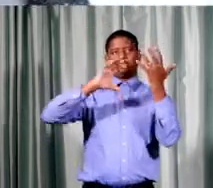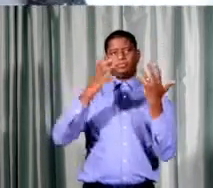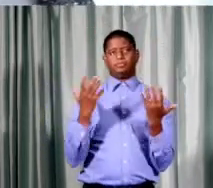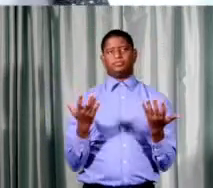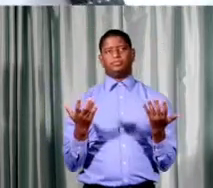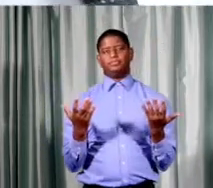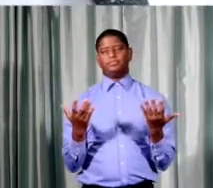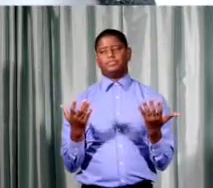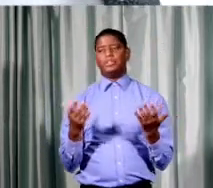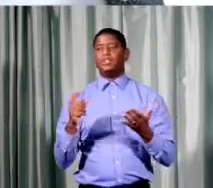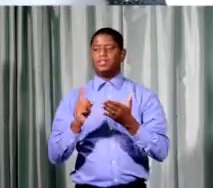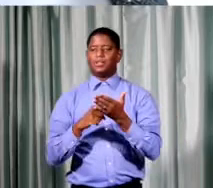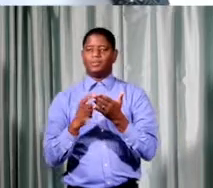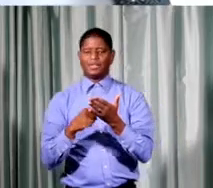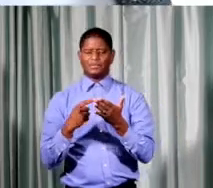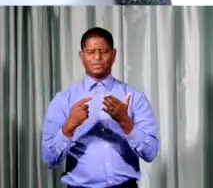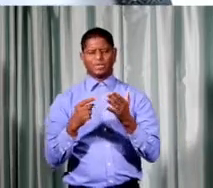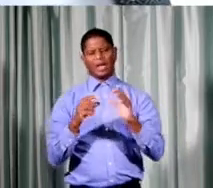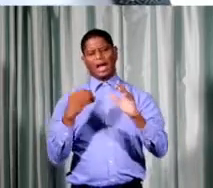to these words.